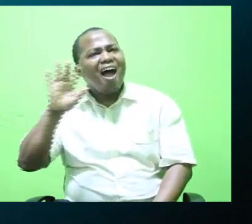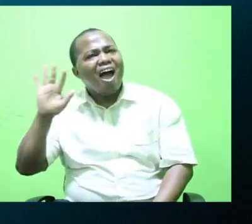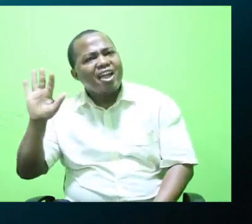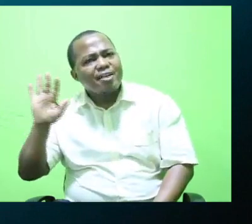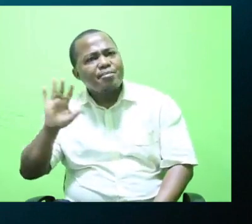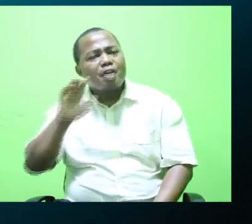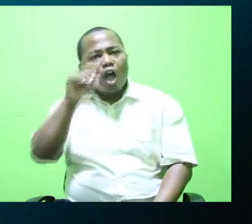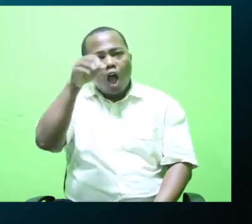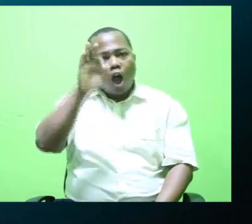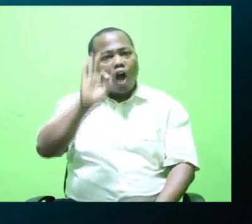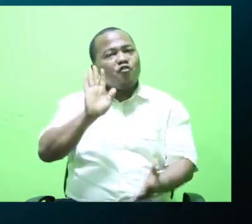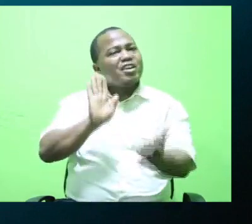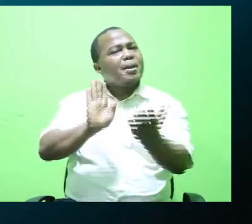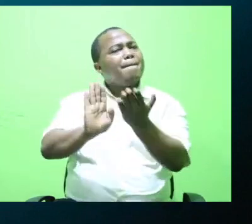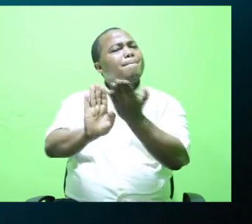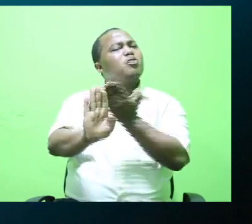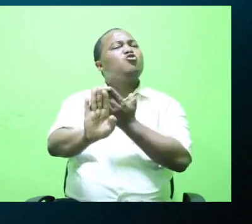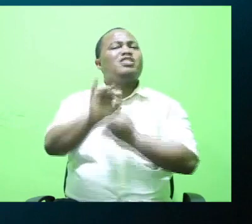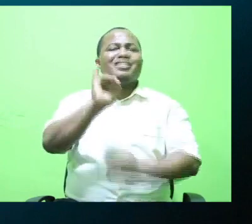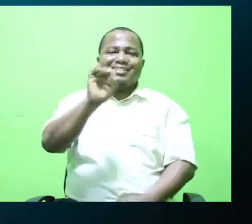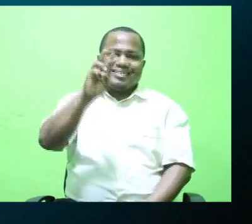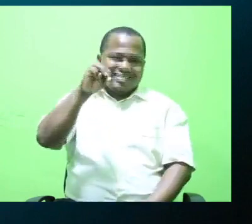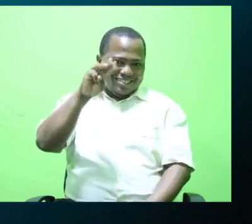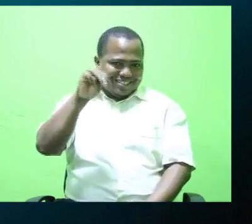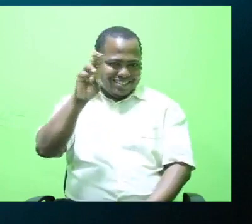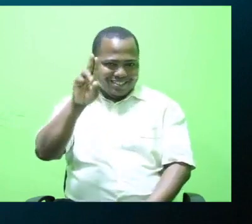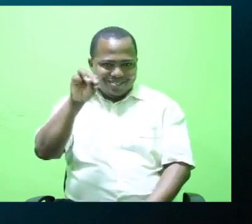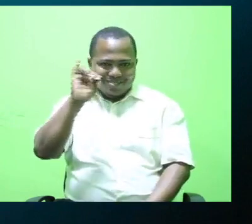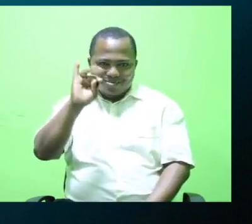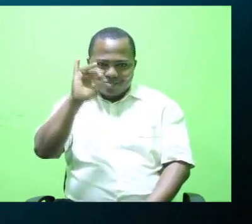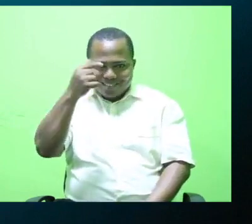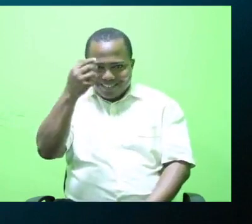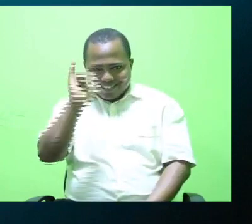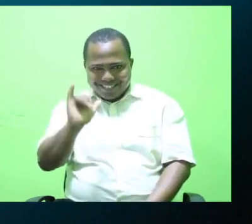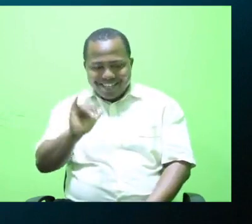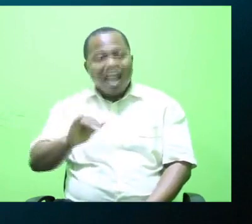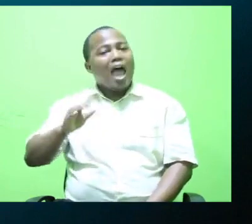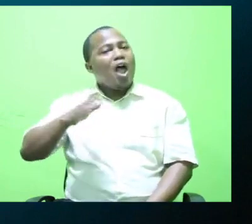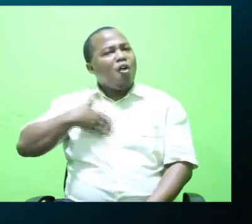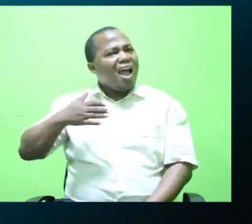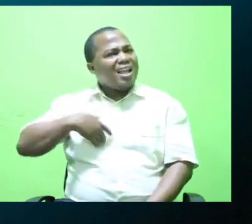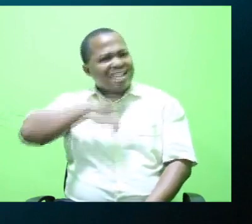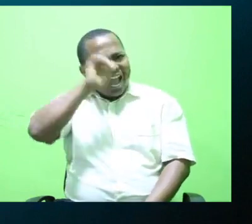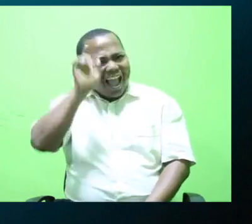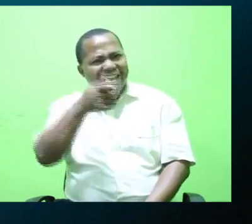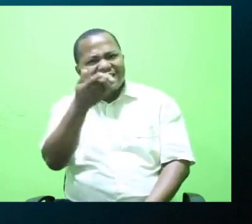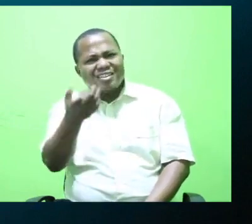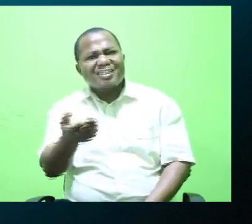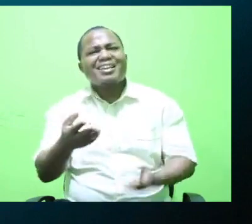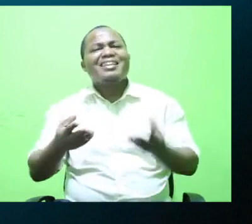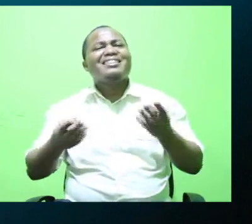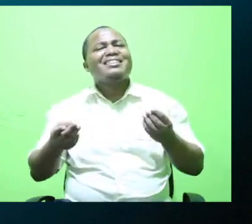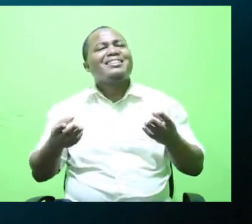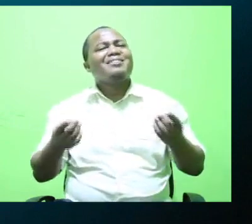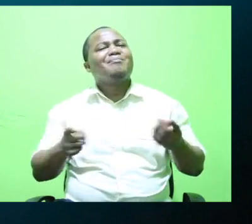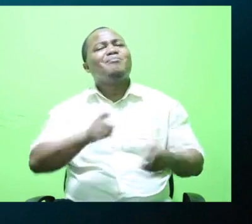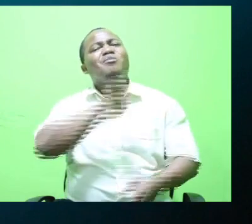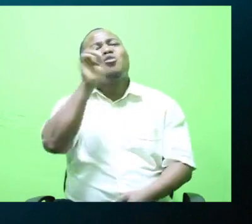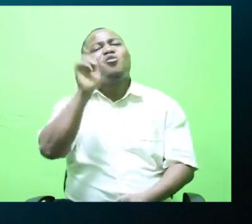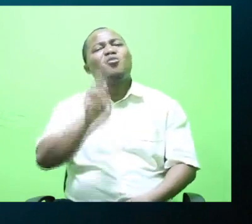of immunity. My lovely students, I want to ask you a simple